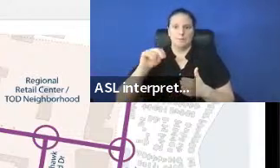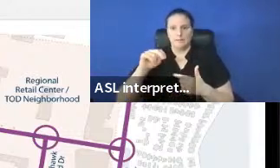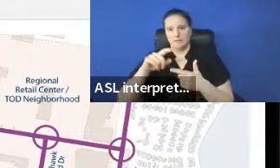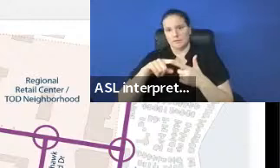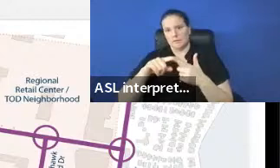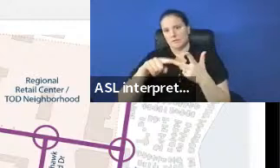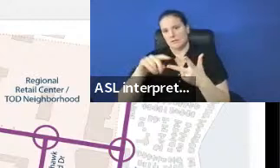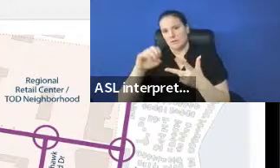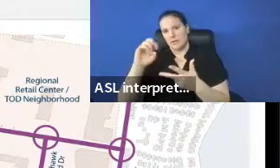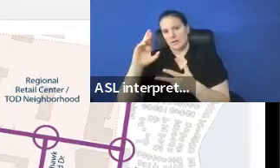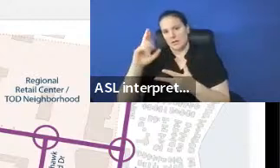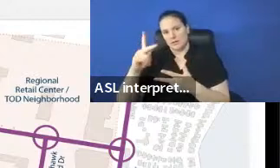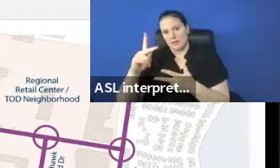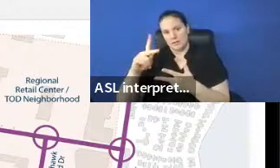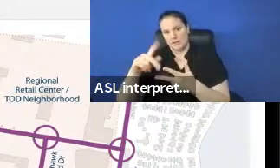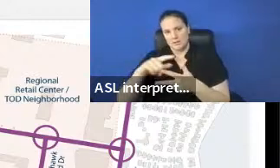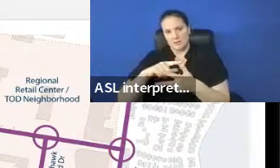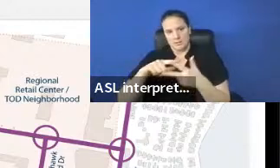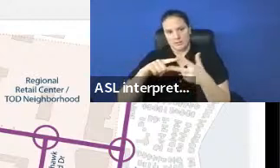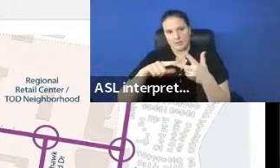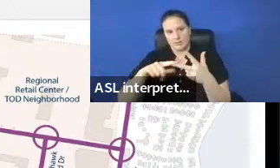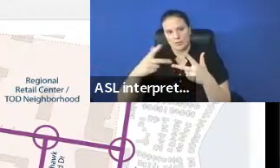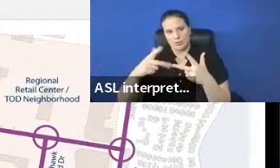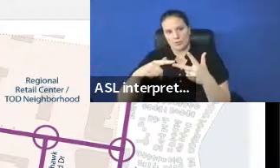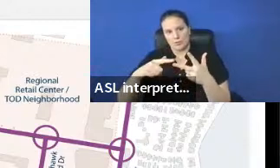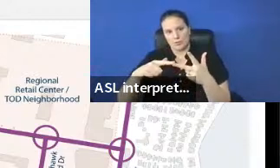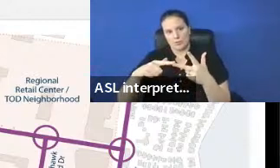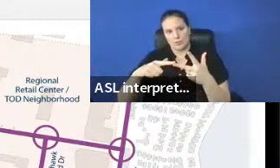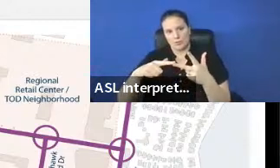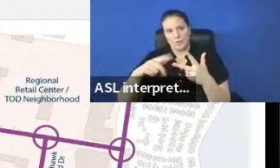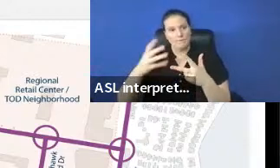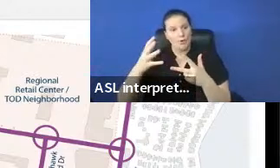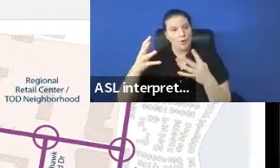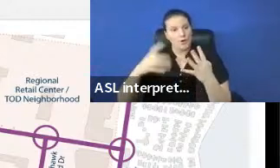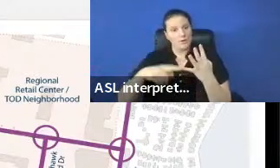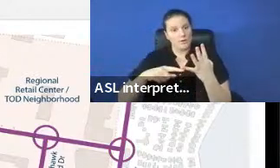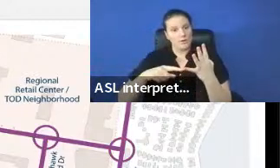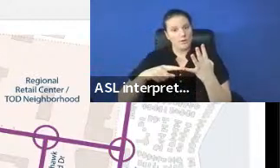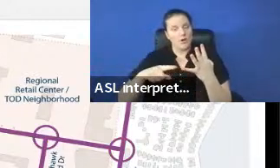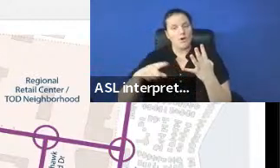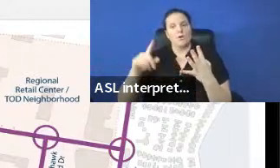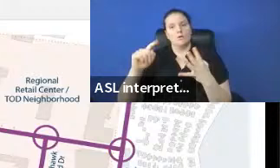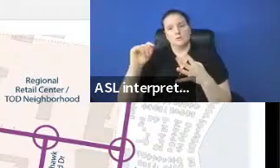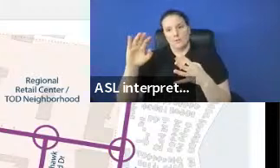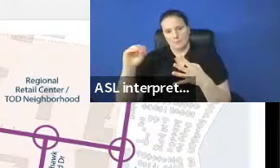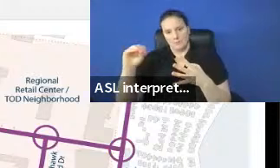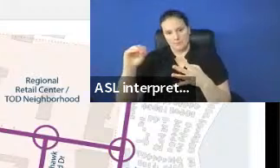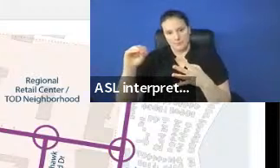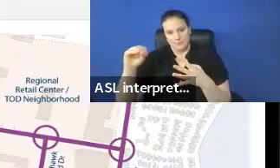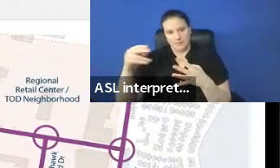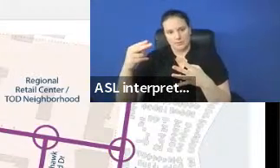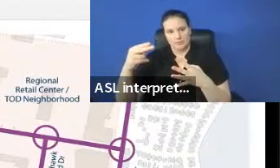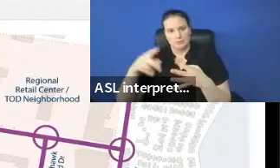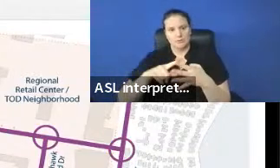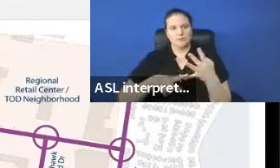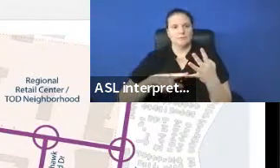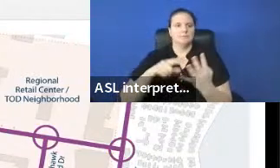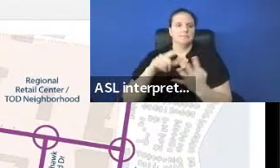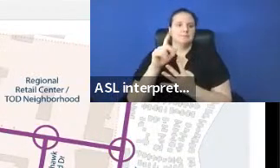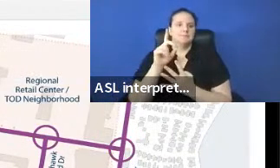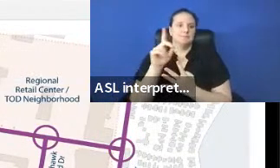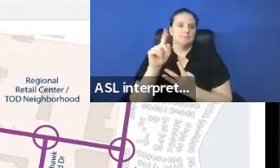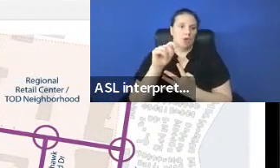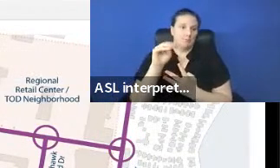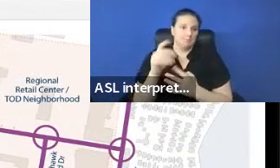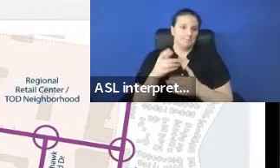Eric is third, and I thought I had a fourth. Oh, there it is, Tom H. So Tom Dana, take